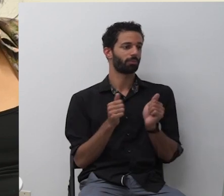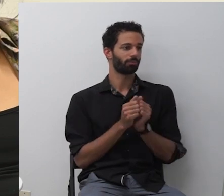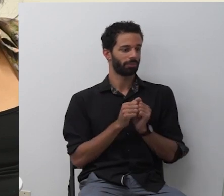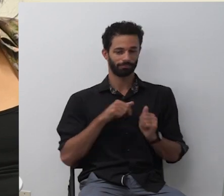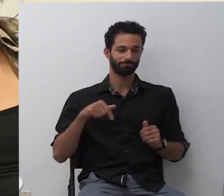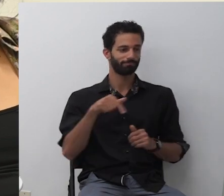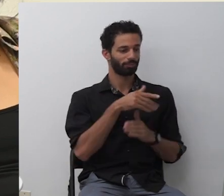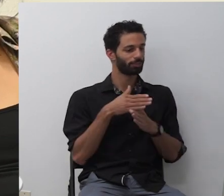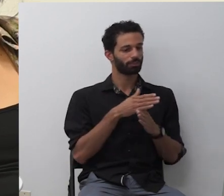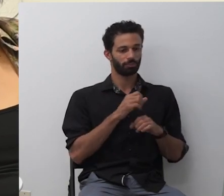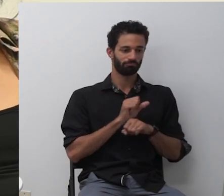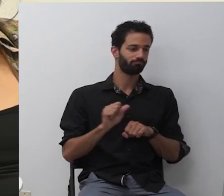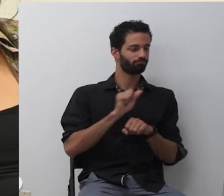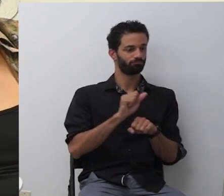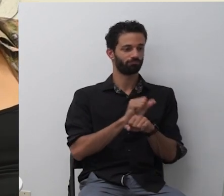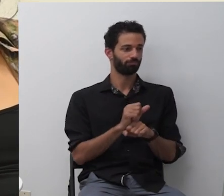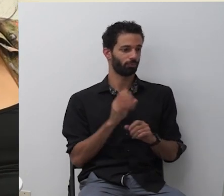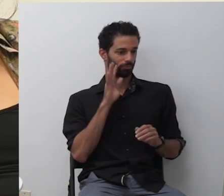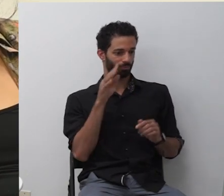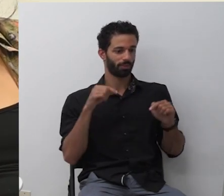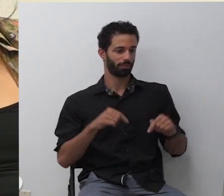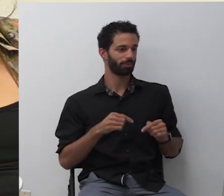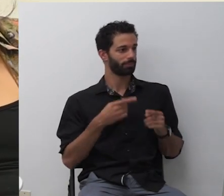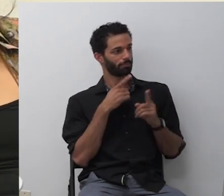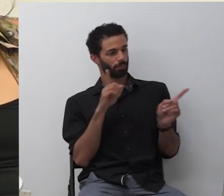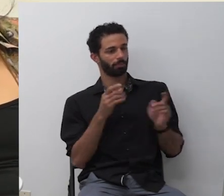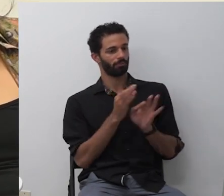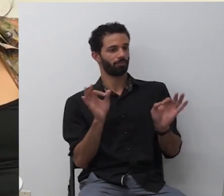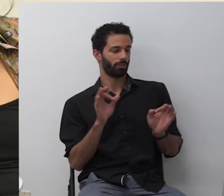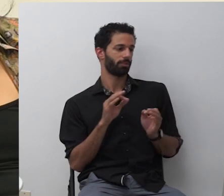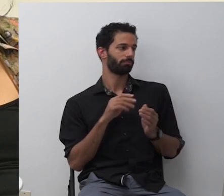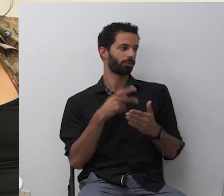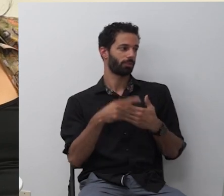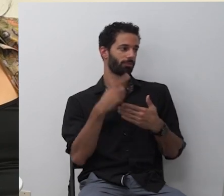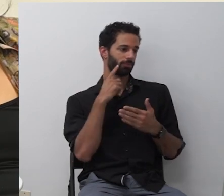shared labor that we're able to sort of make these public and free programs for the community.